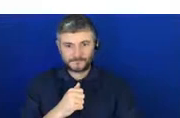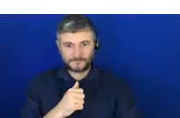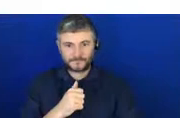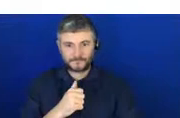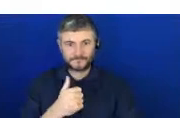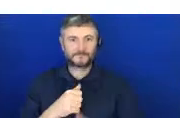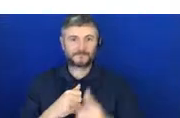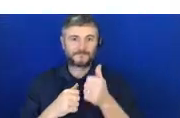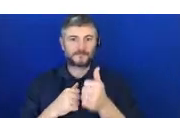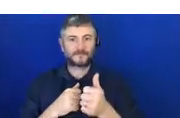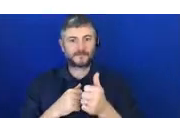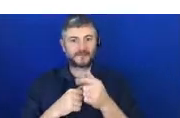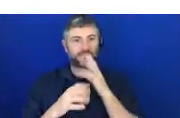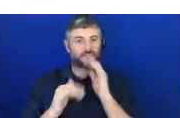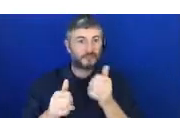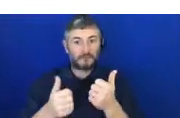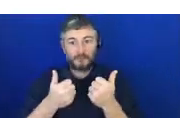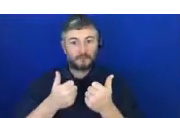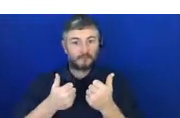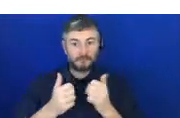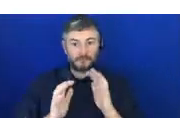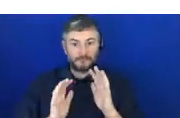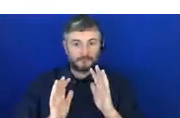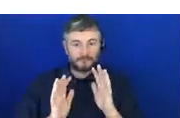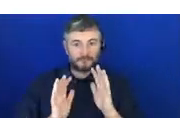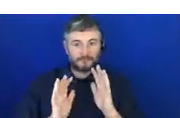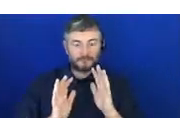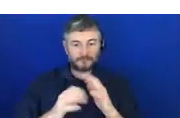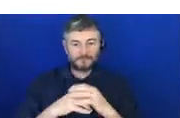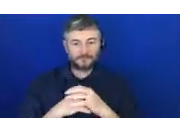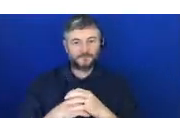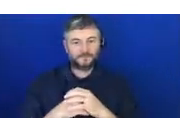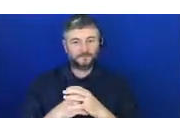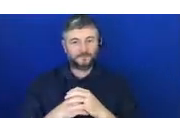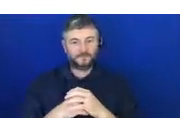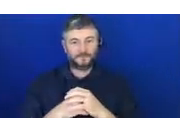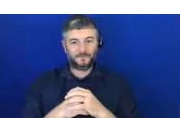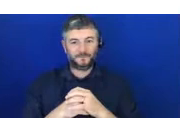Is that right? Yeah, it's coming up. You've got it.